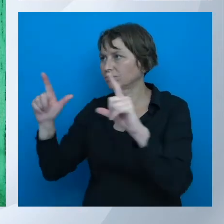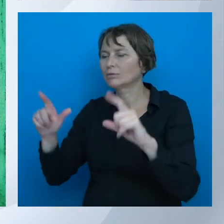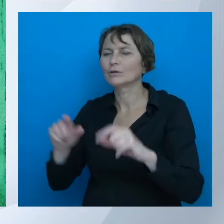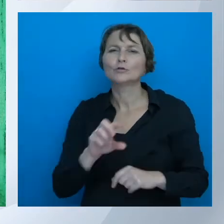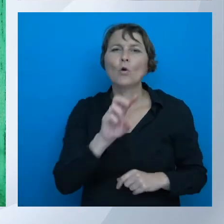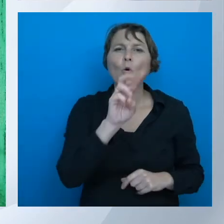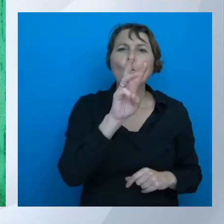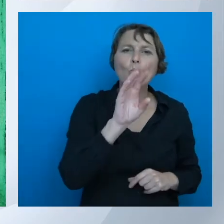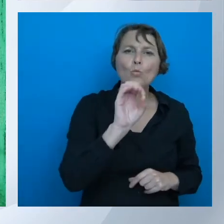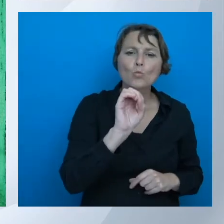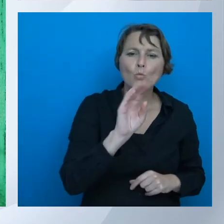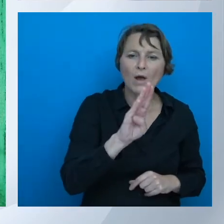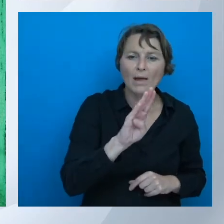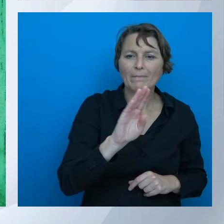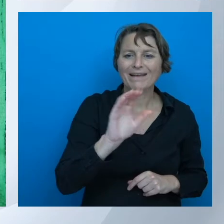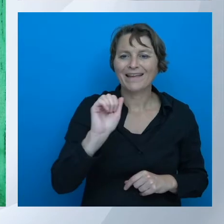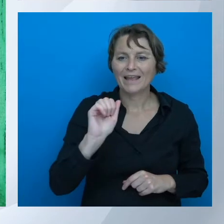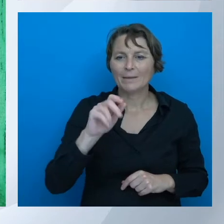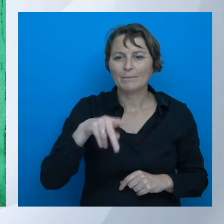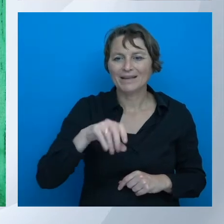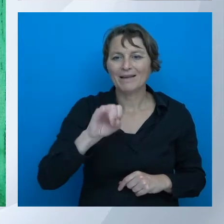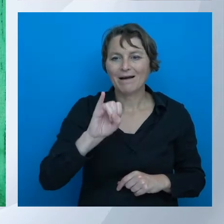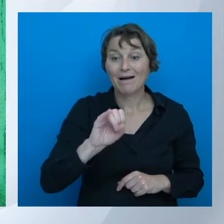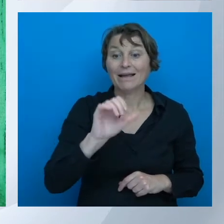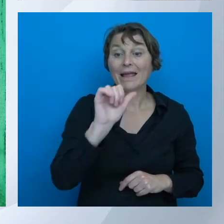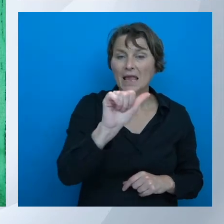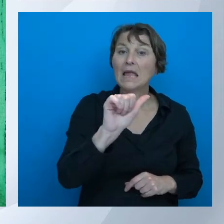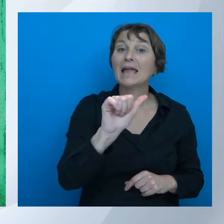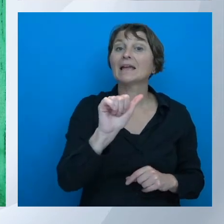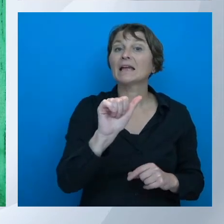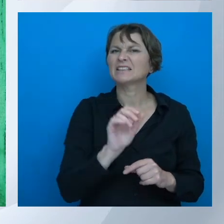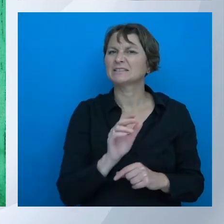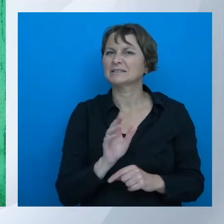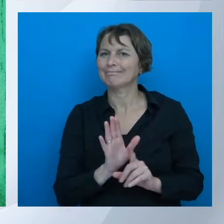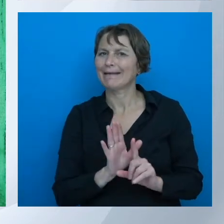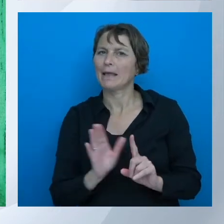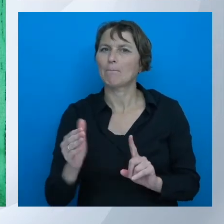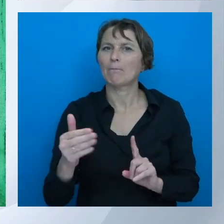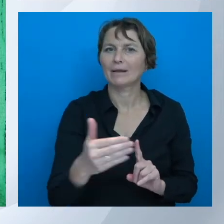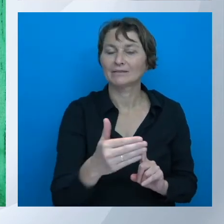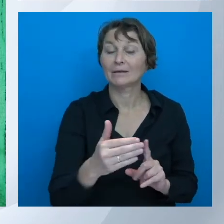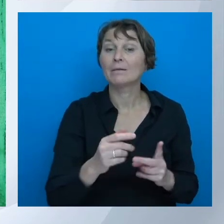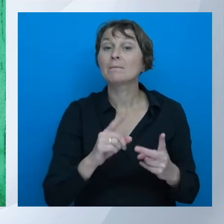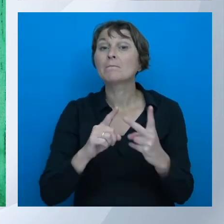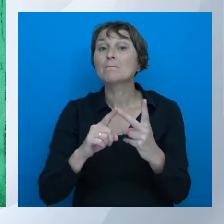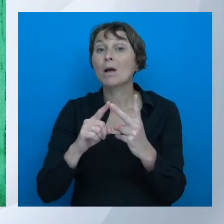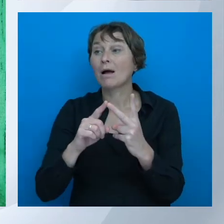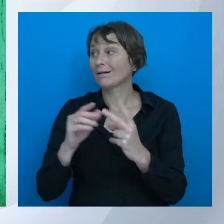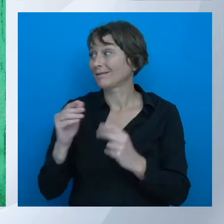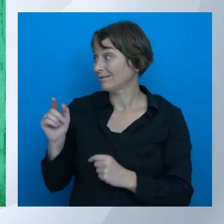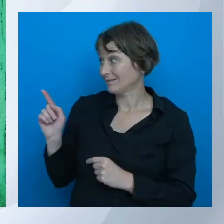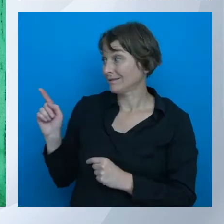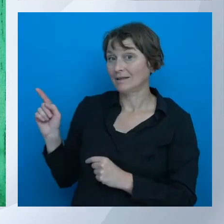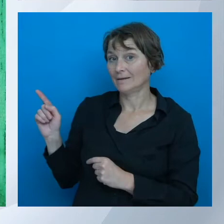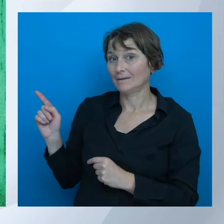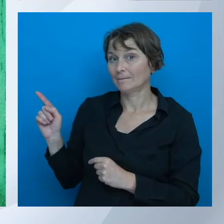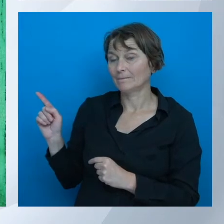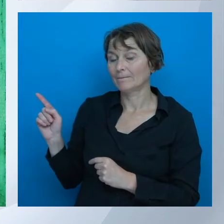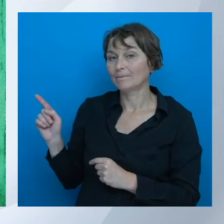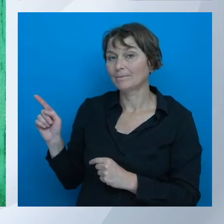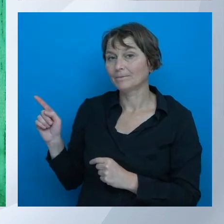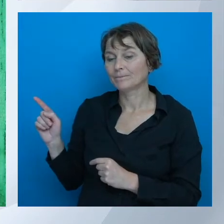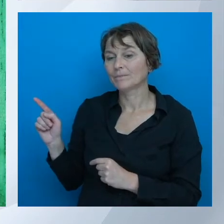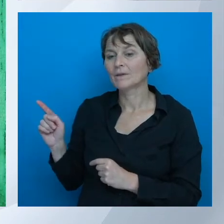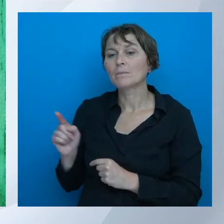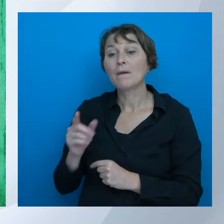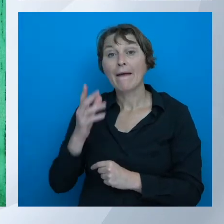just OAuth implicit flow. But then if you do have a token for web API A, you can tell your token endpoint